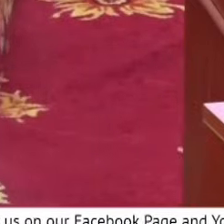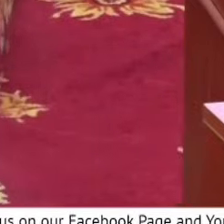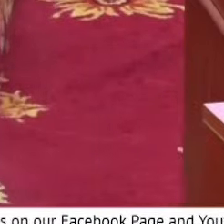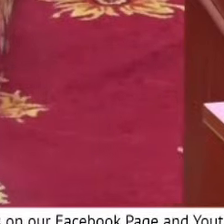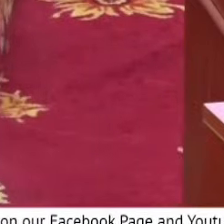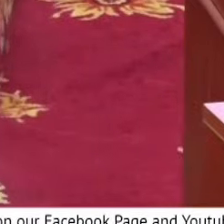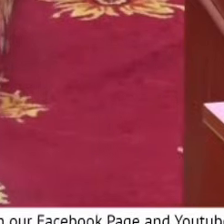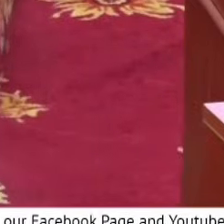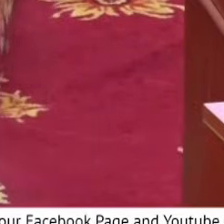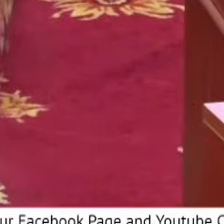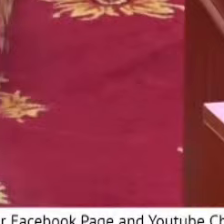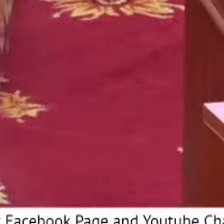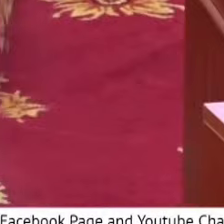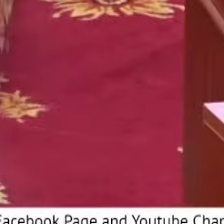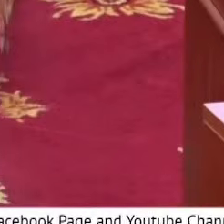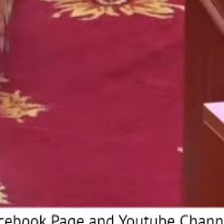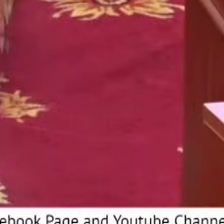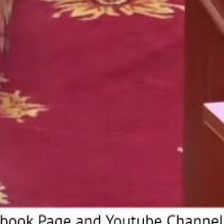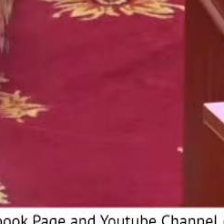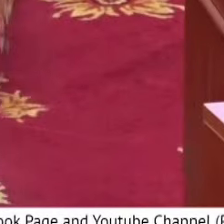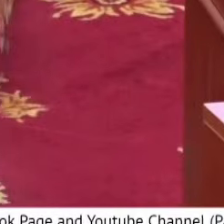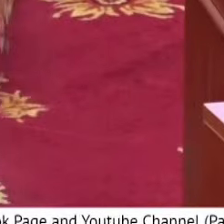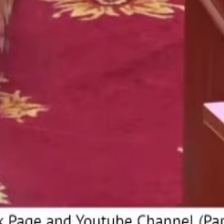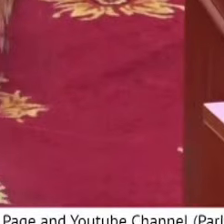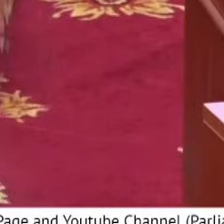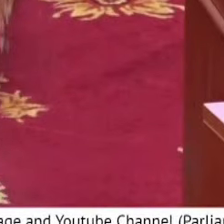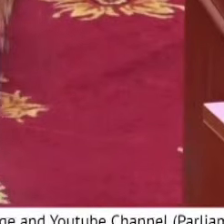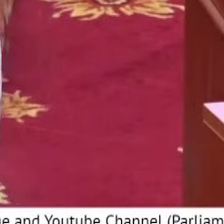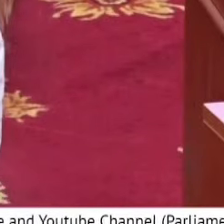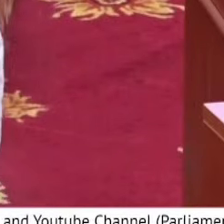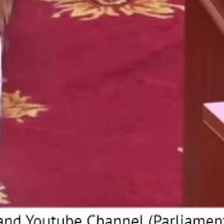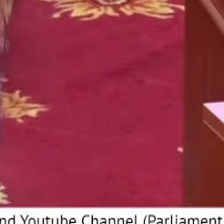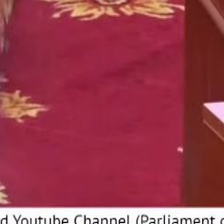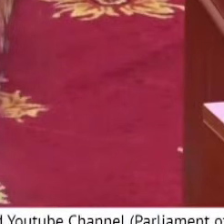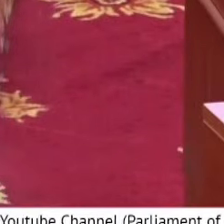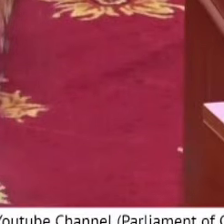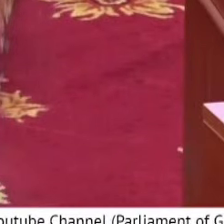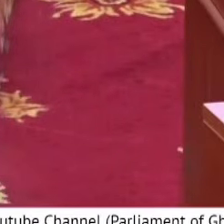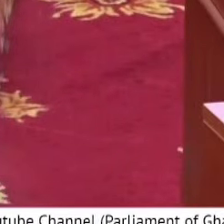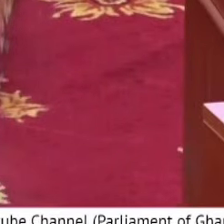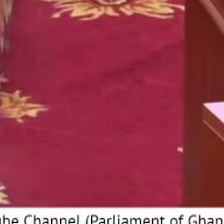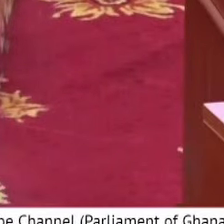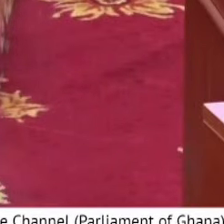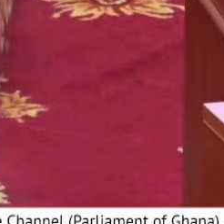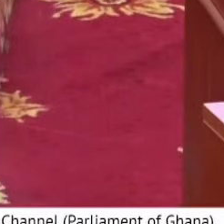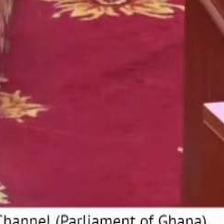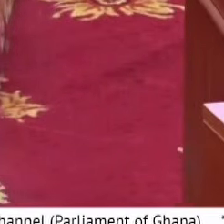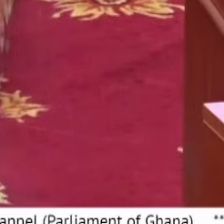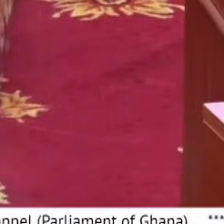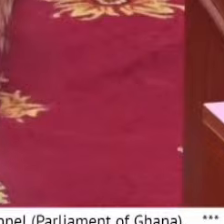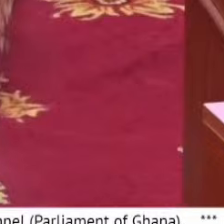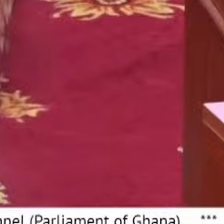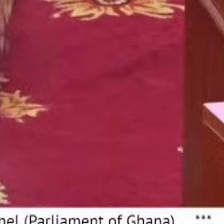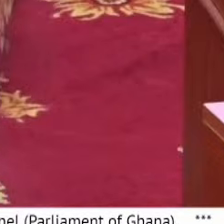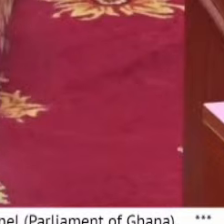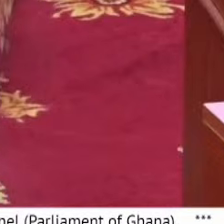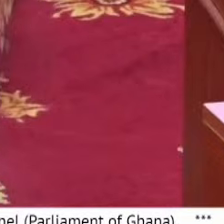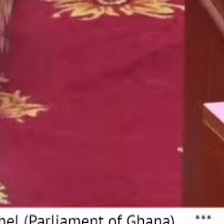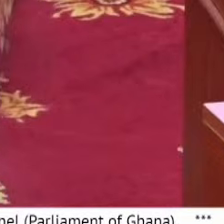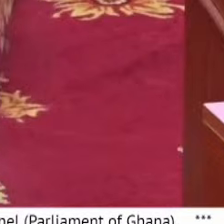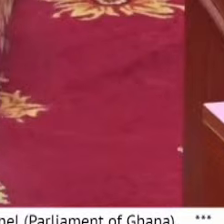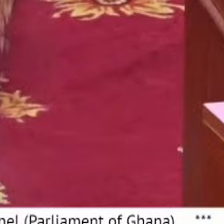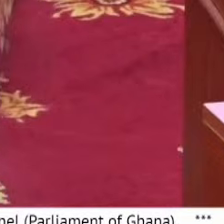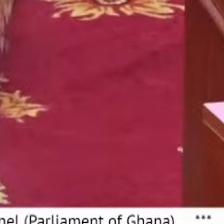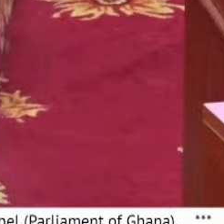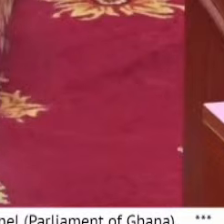cooking, solar PVC, efficient ACs, and biogas. The agreement also